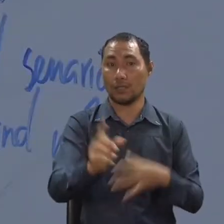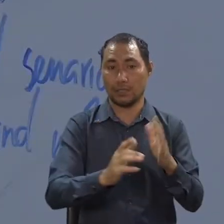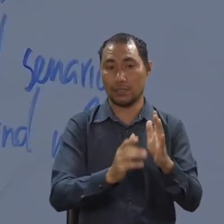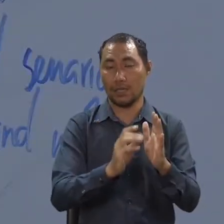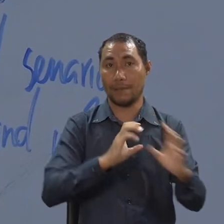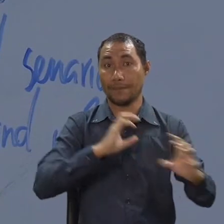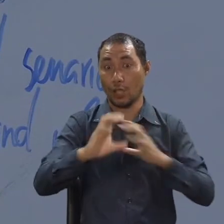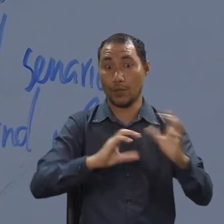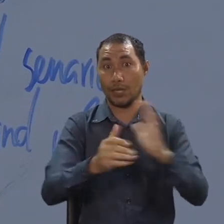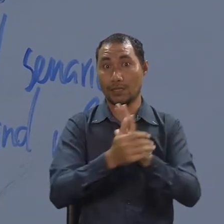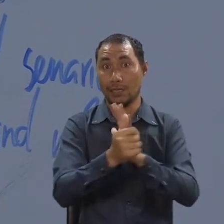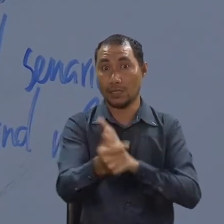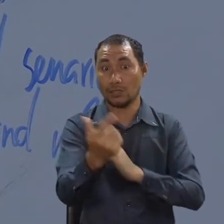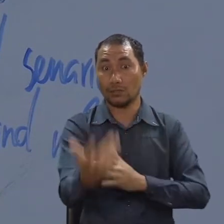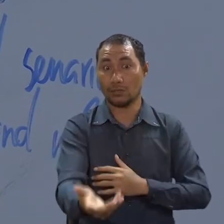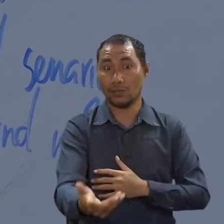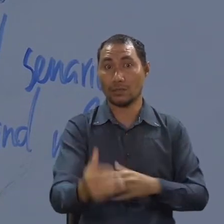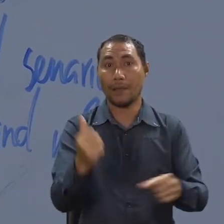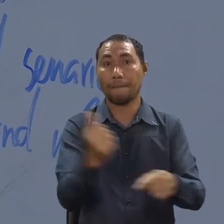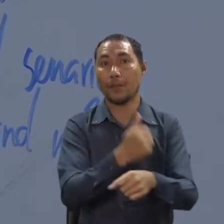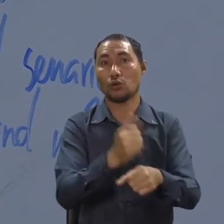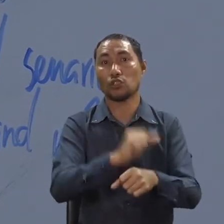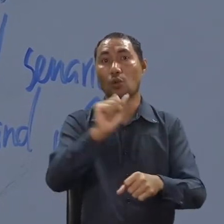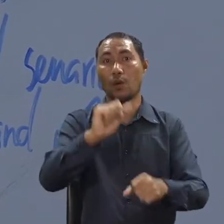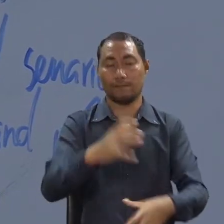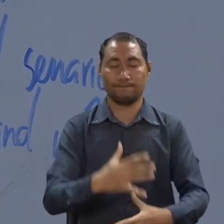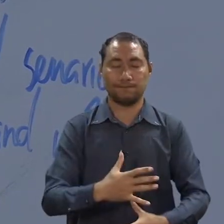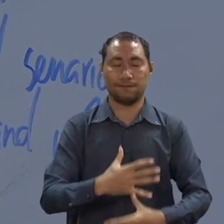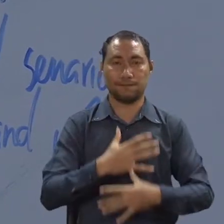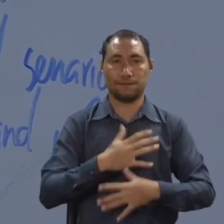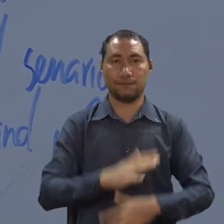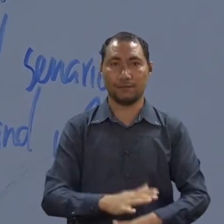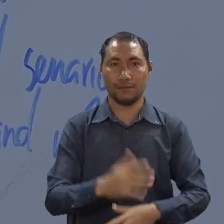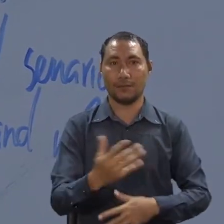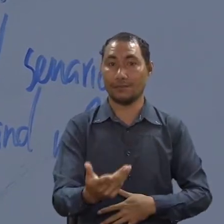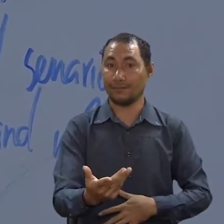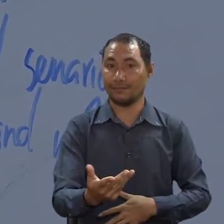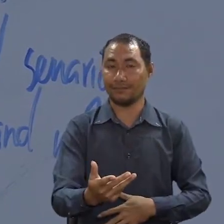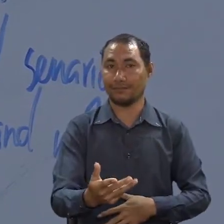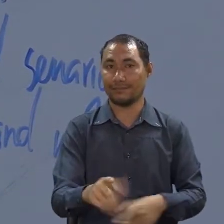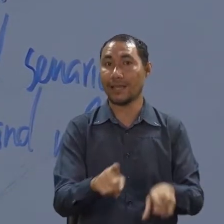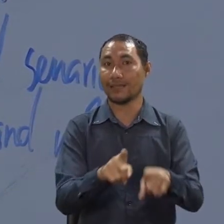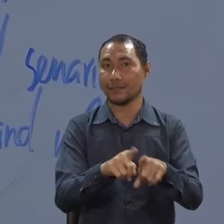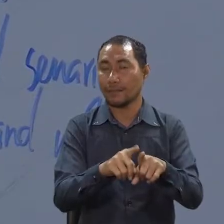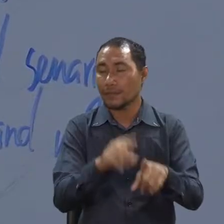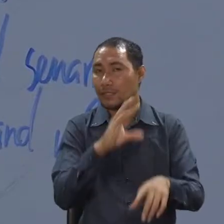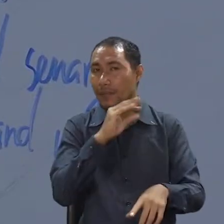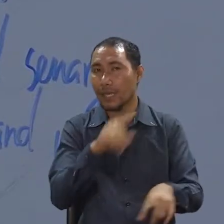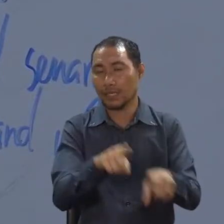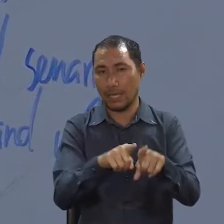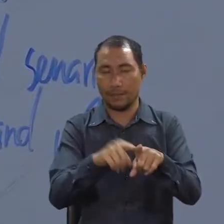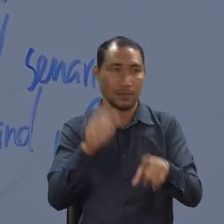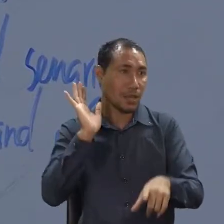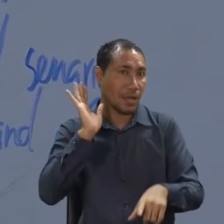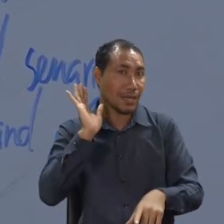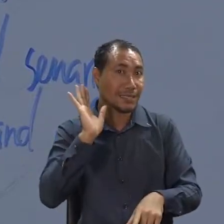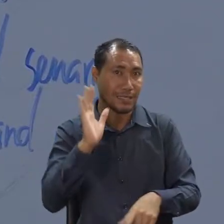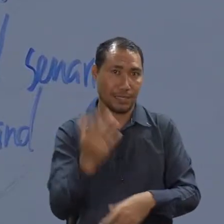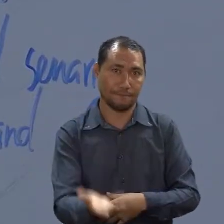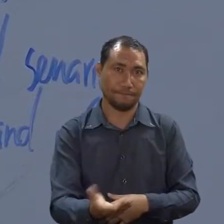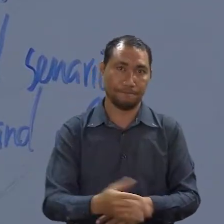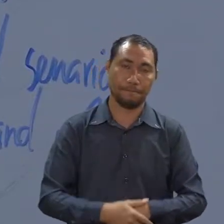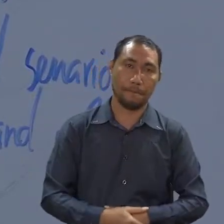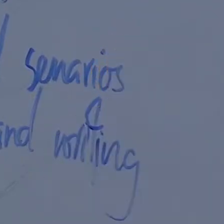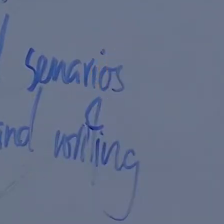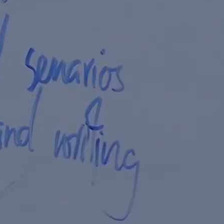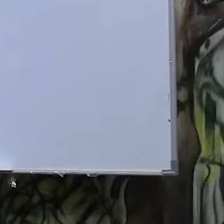Communication English? It builds your confidence in basic speaking and listening skills.